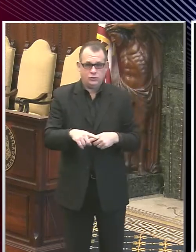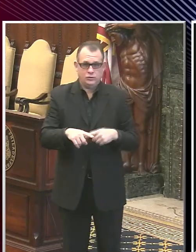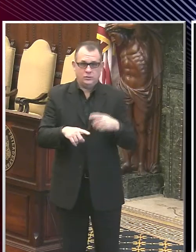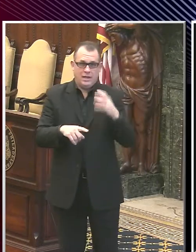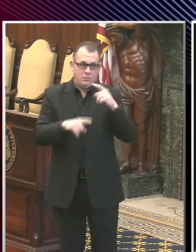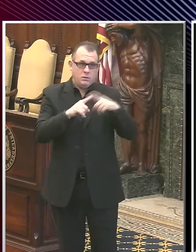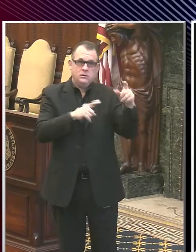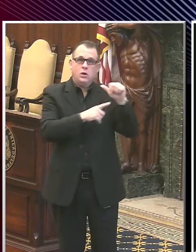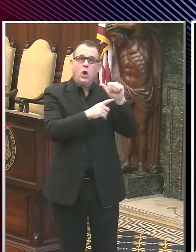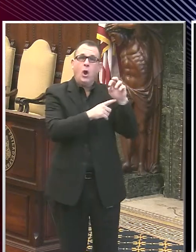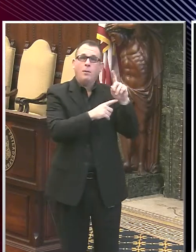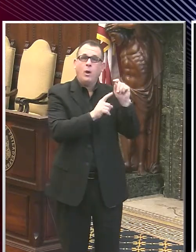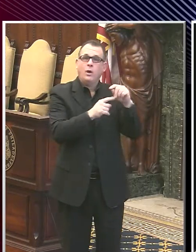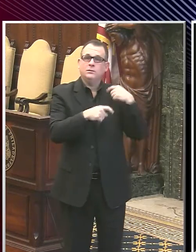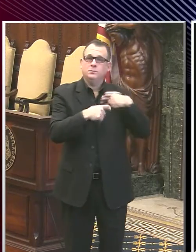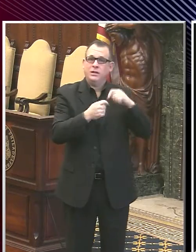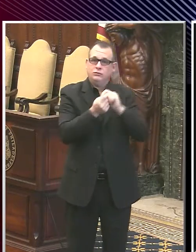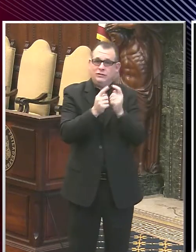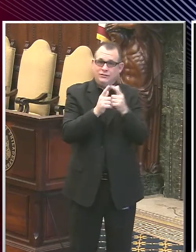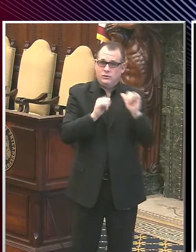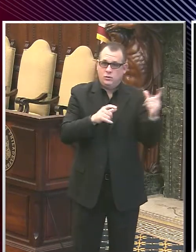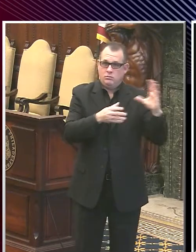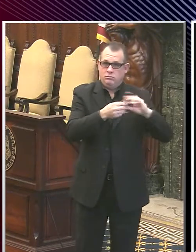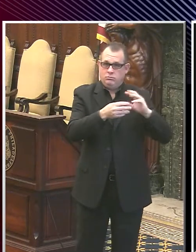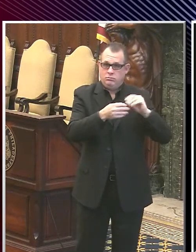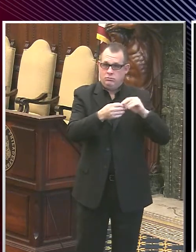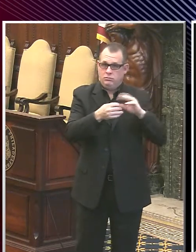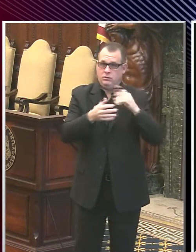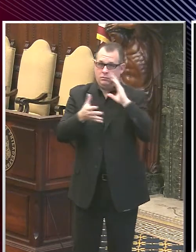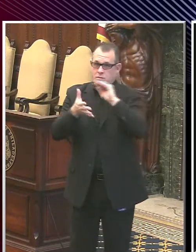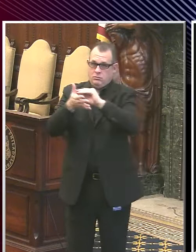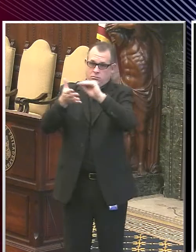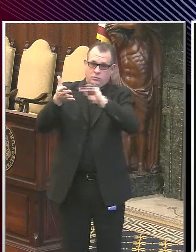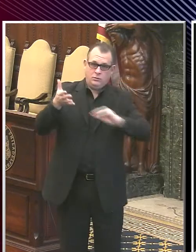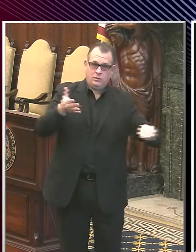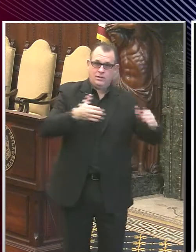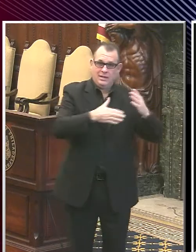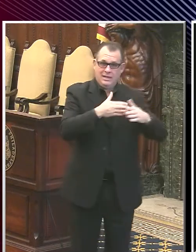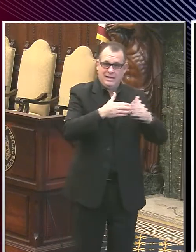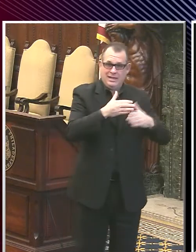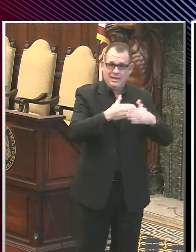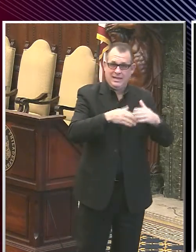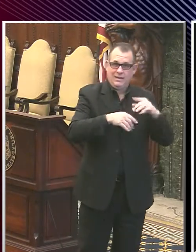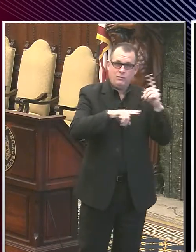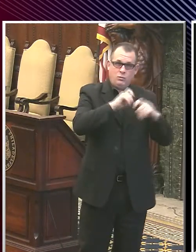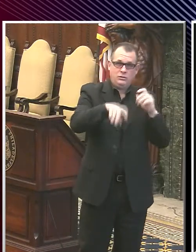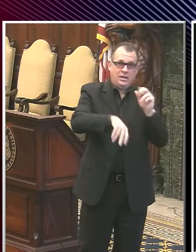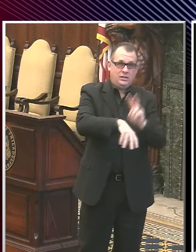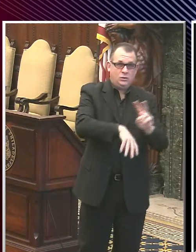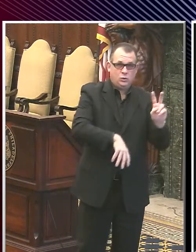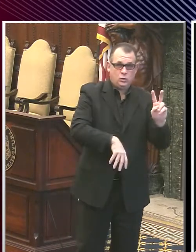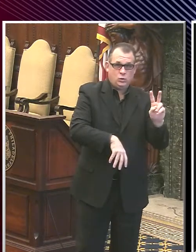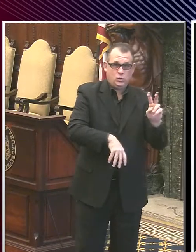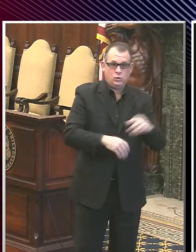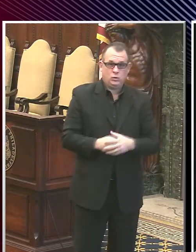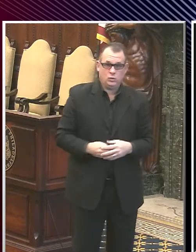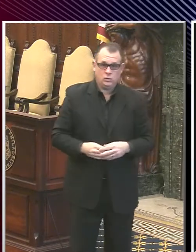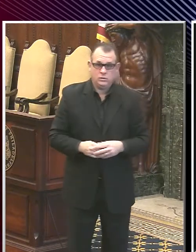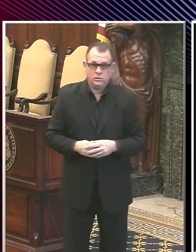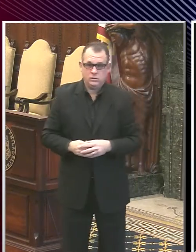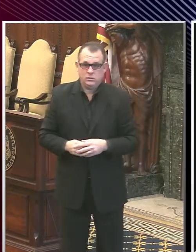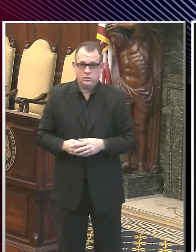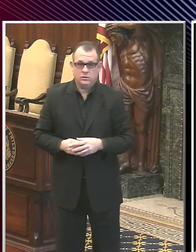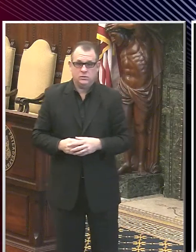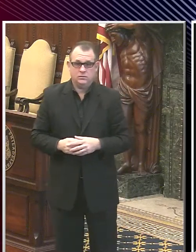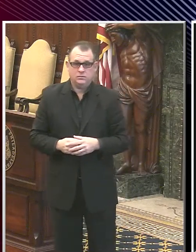Armando's translation of the opening remarks to the very end of questions at 2 p.m. So the Q&A